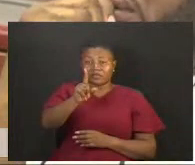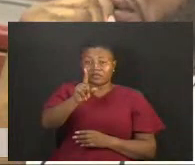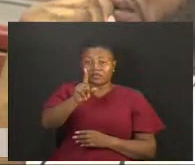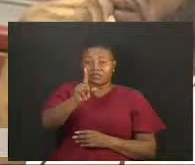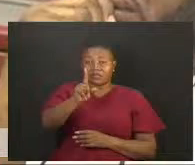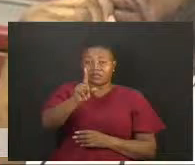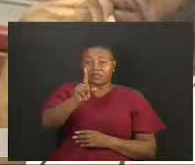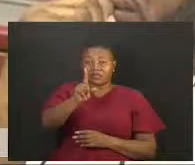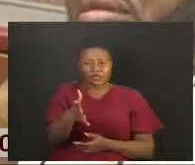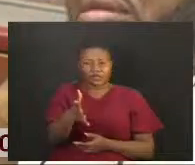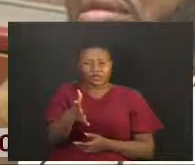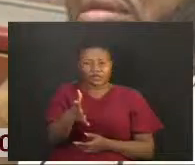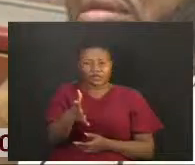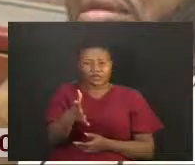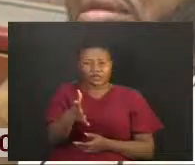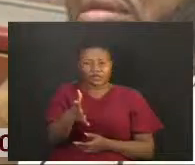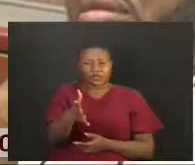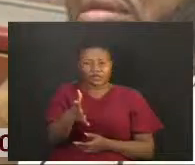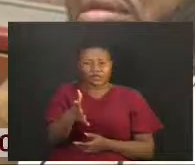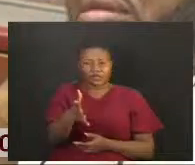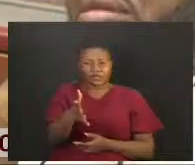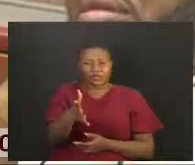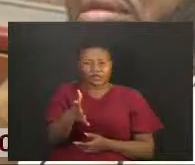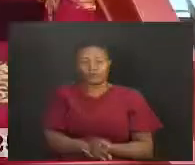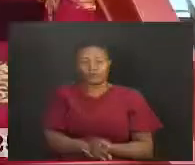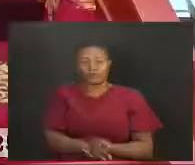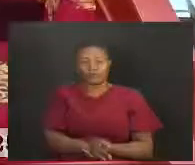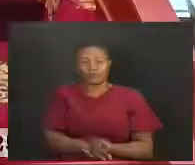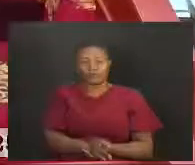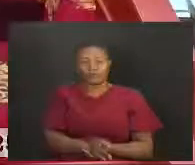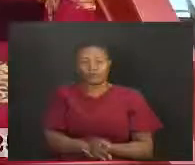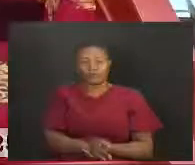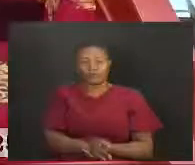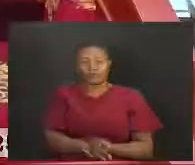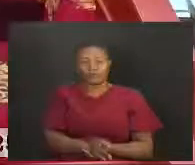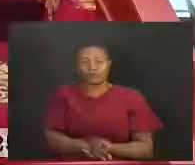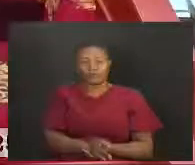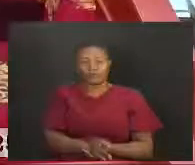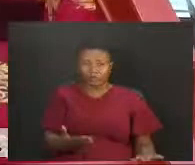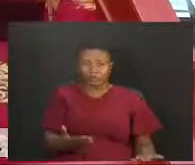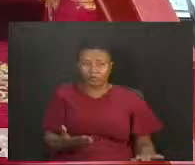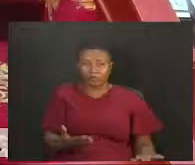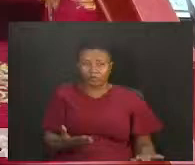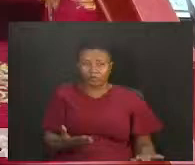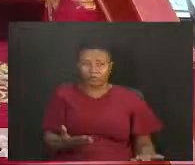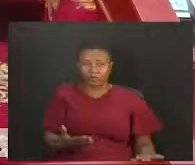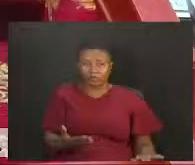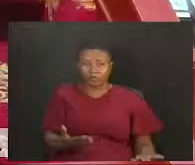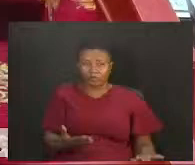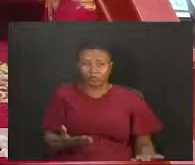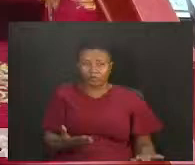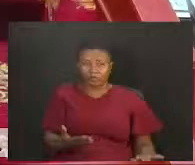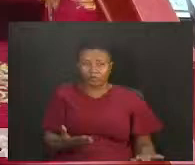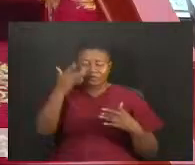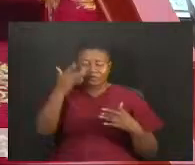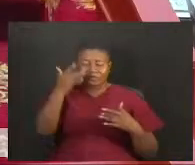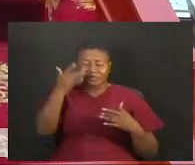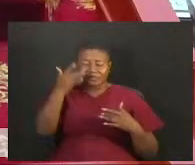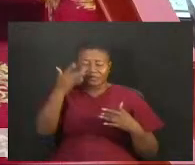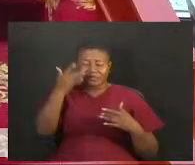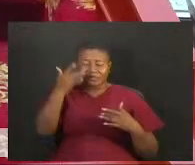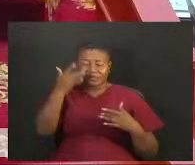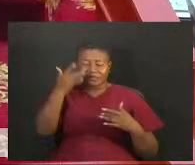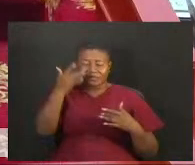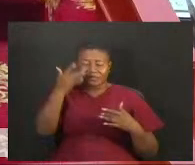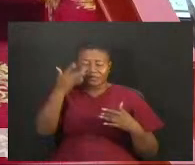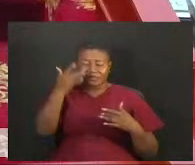2025. Mr. Speaker, standing here evokes a sense of nostalgia as I reflect on my journey